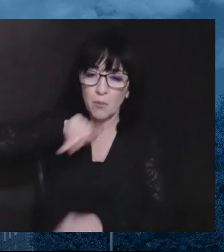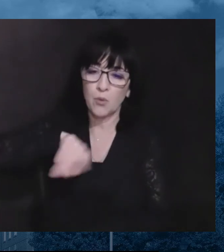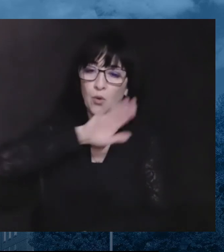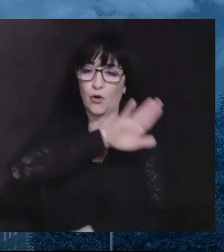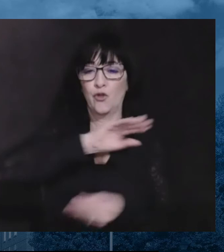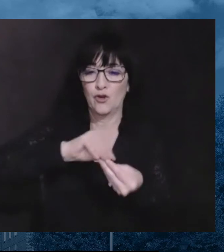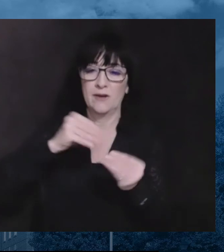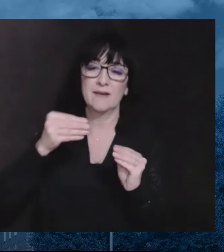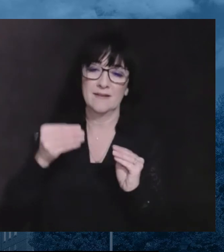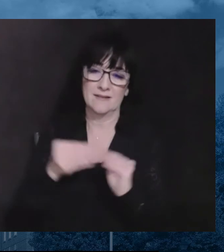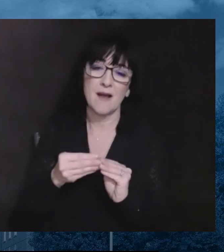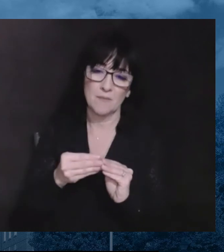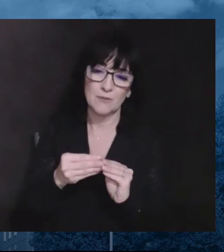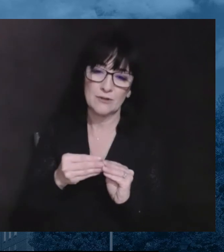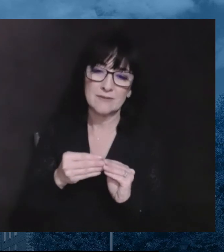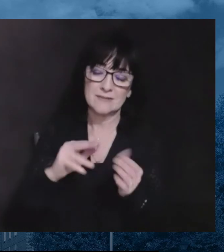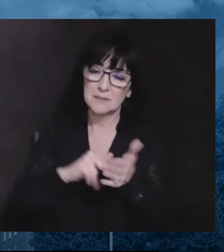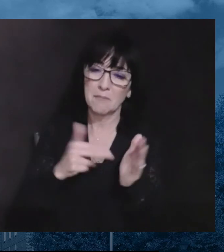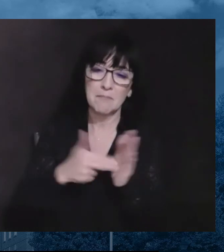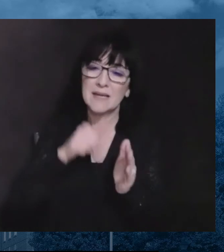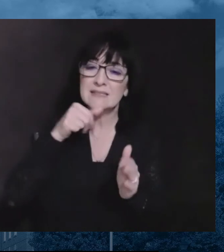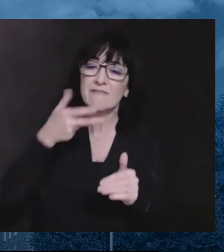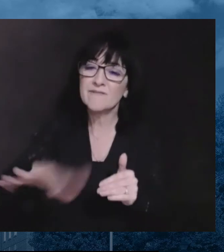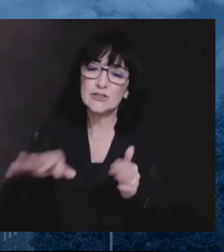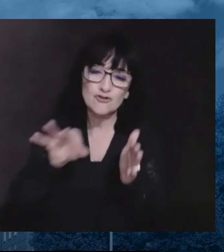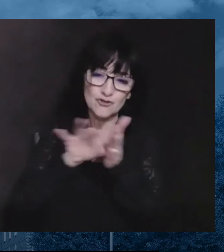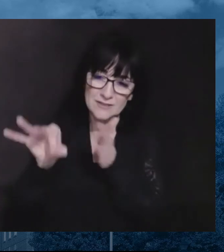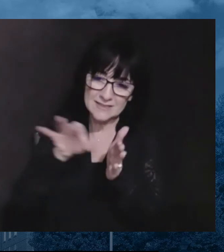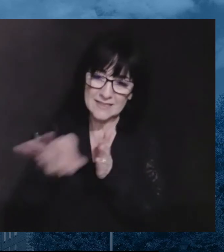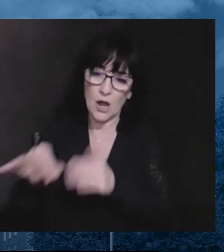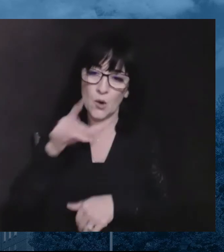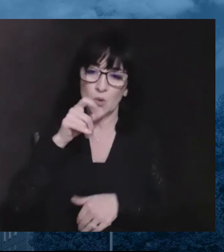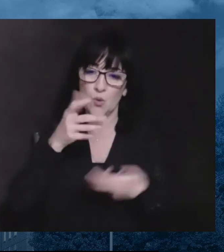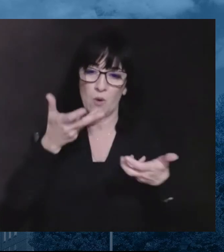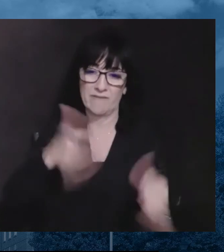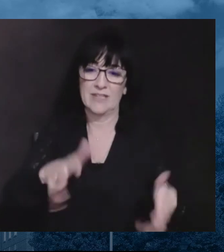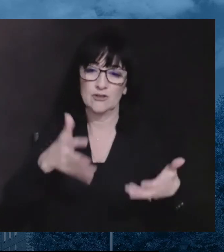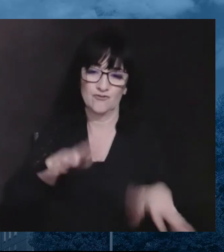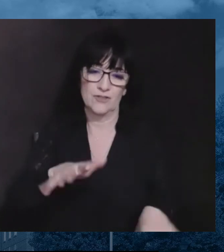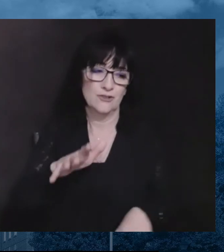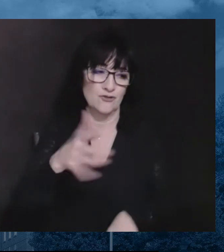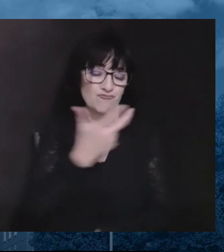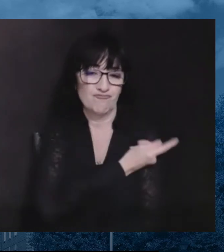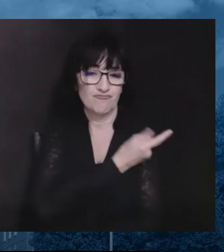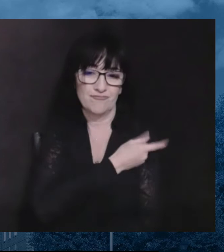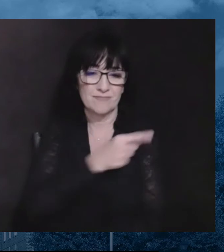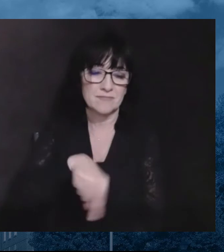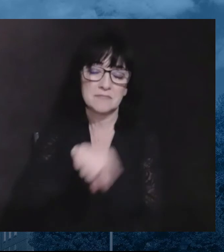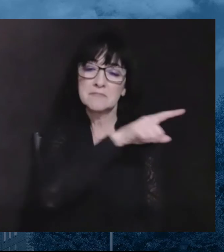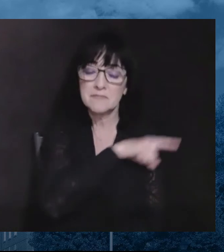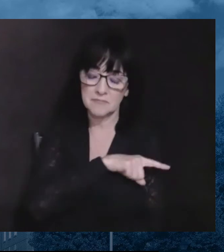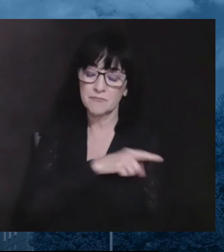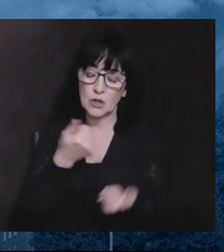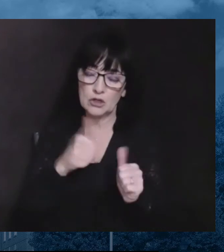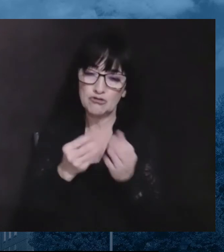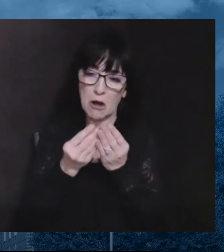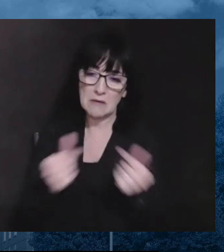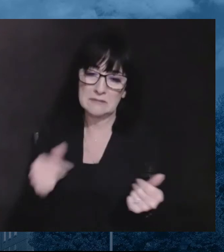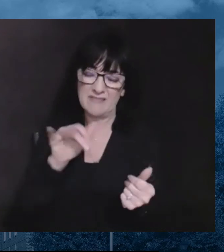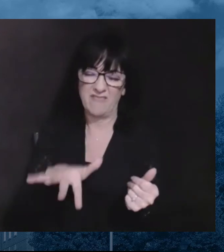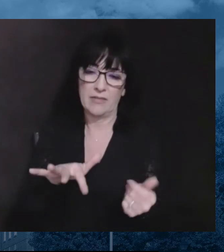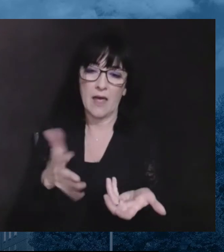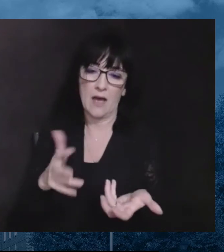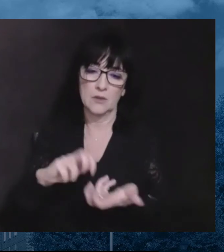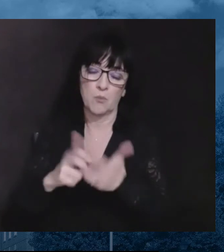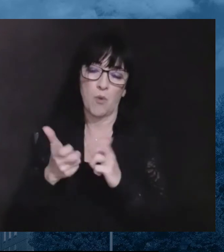partners to identify any bottlenecks to resolve that. But all of the doses